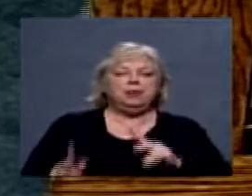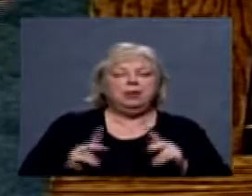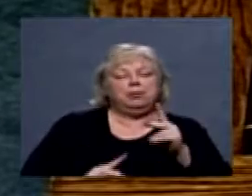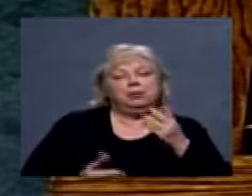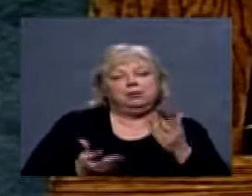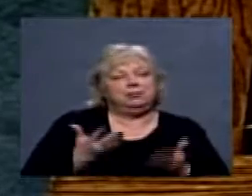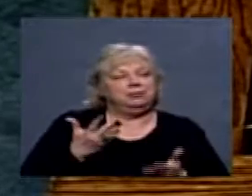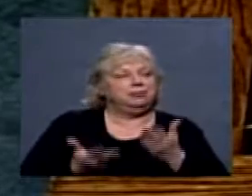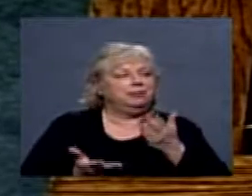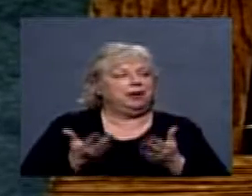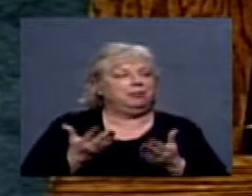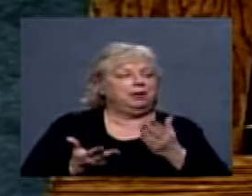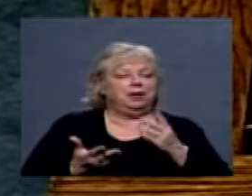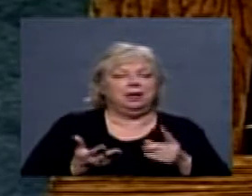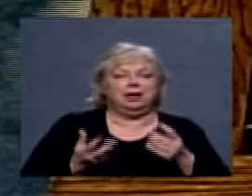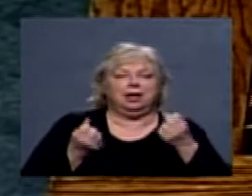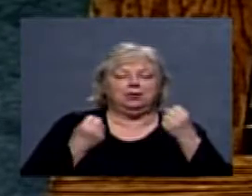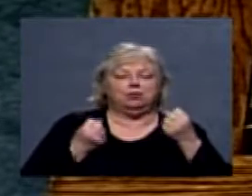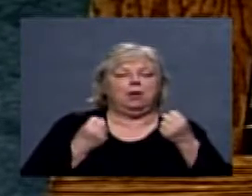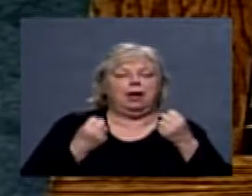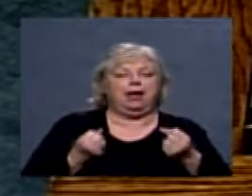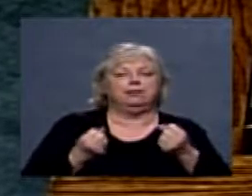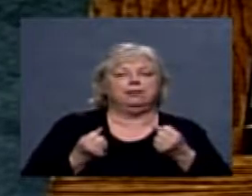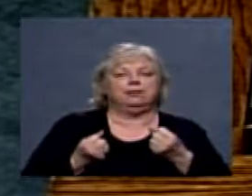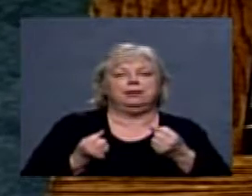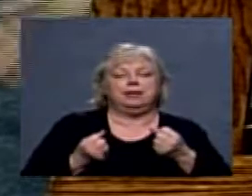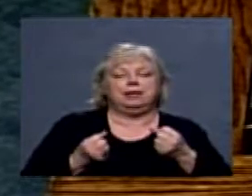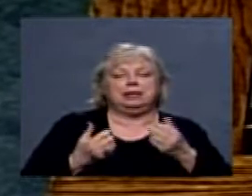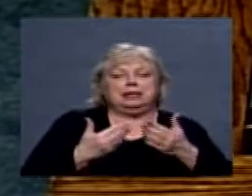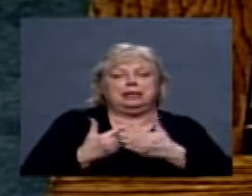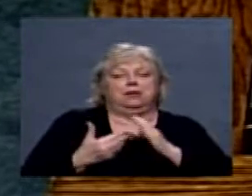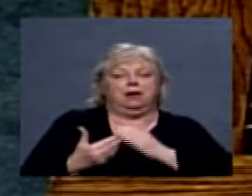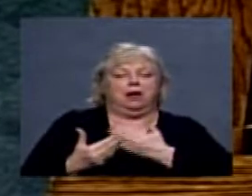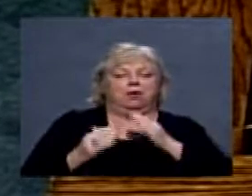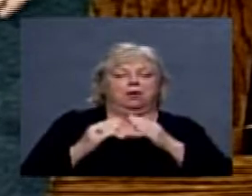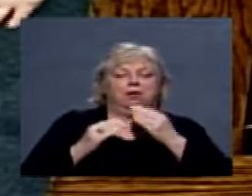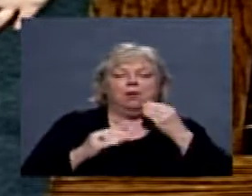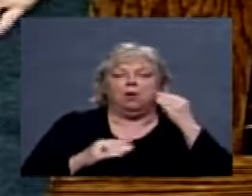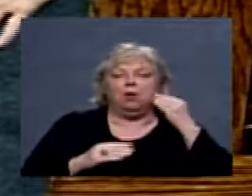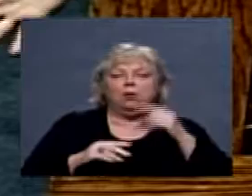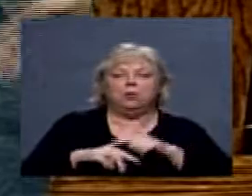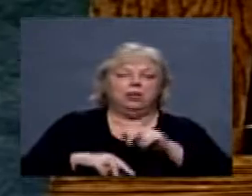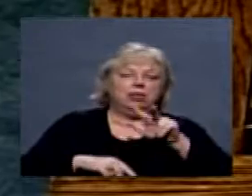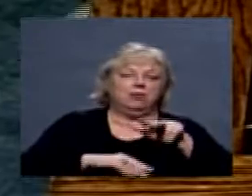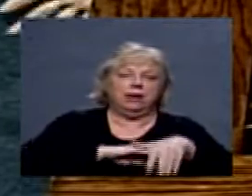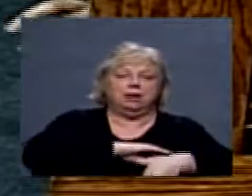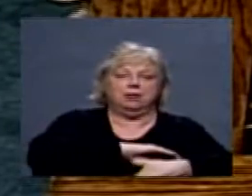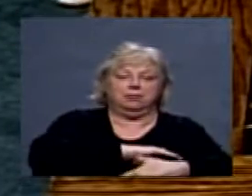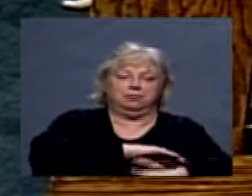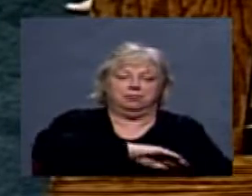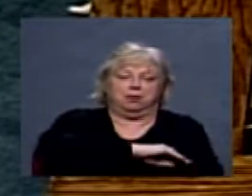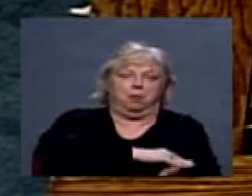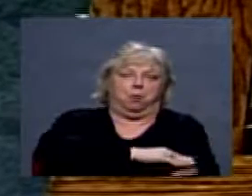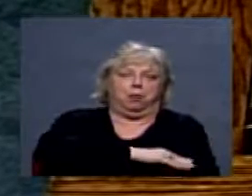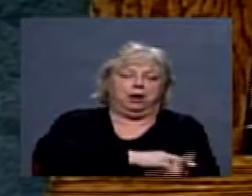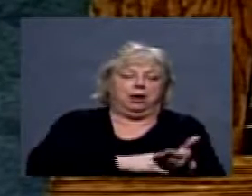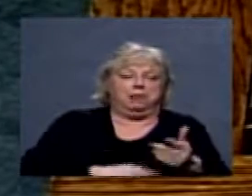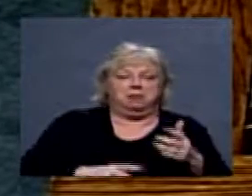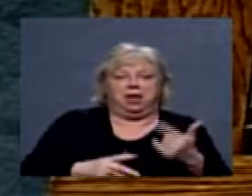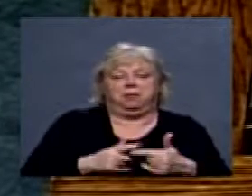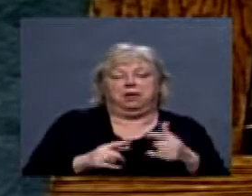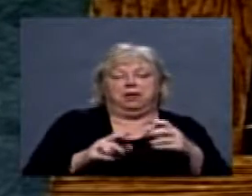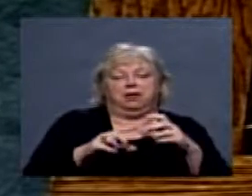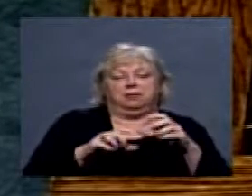be driving up at 3 a.m, honking, doing any kind of things. We have no idea.